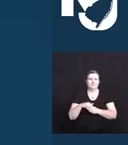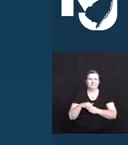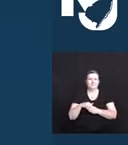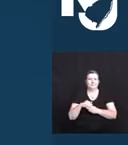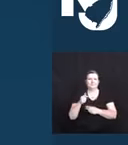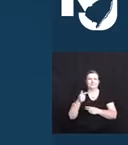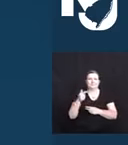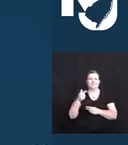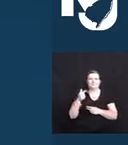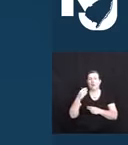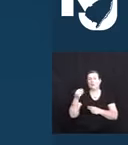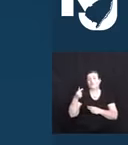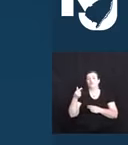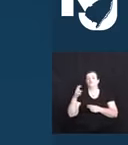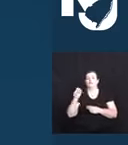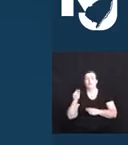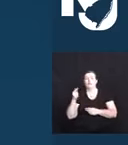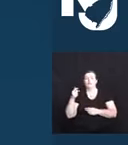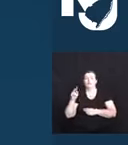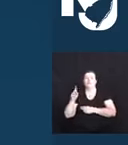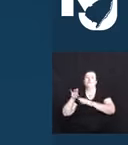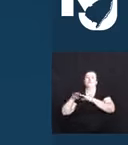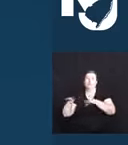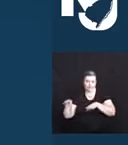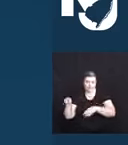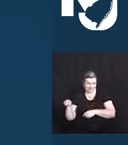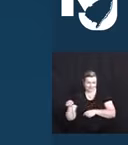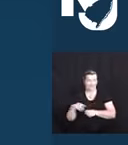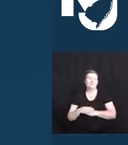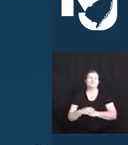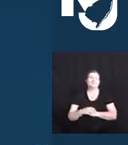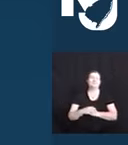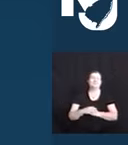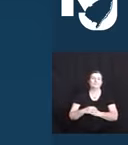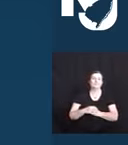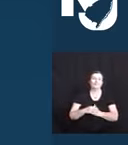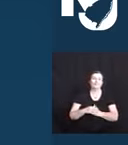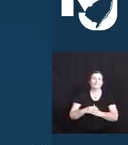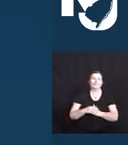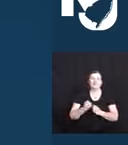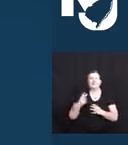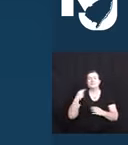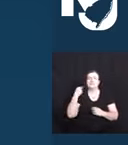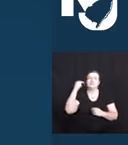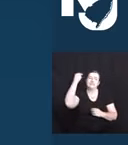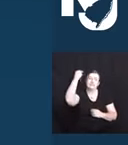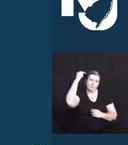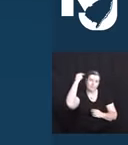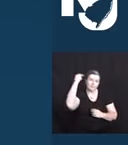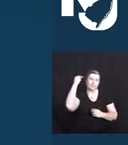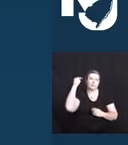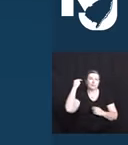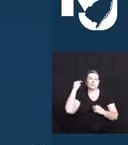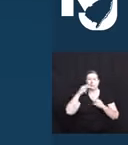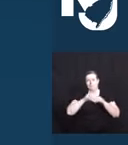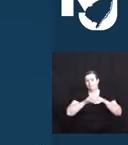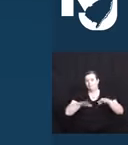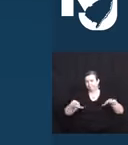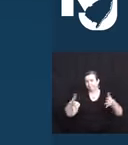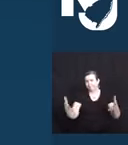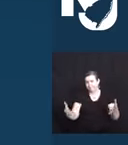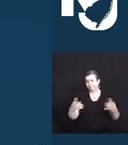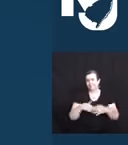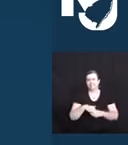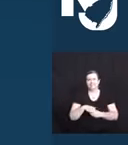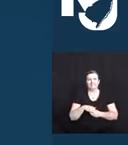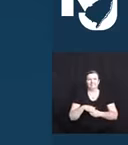Delaney. She also leaves many nieces and nephews and great-nieces and great-nephews behind, and the family wanted me to give